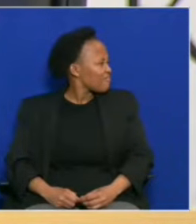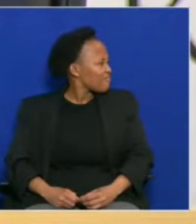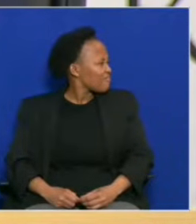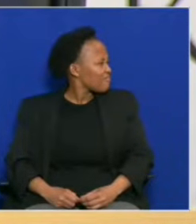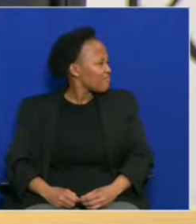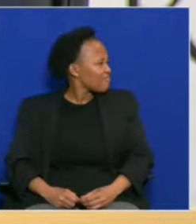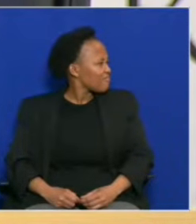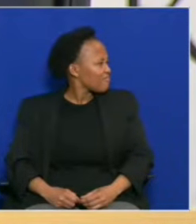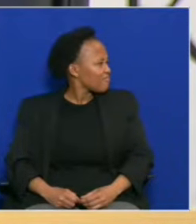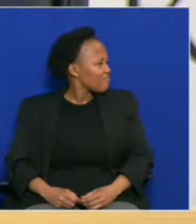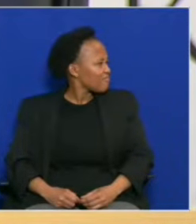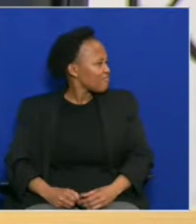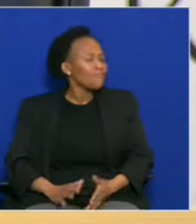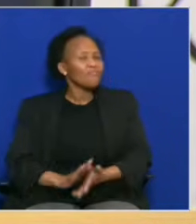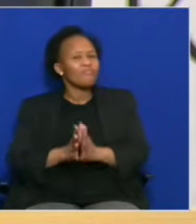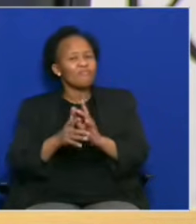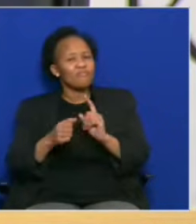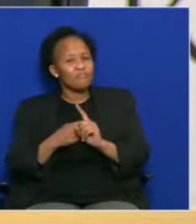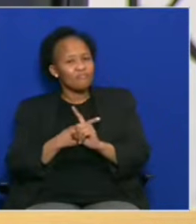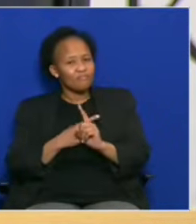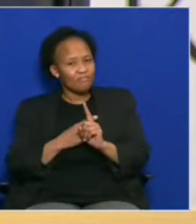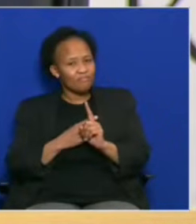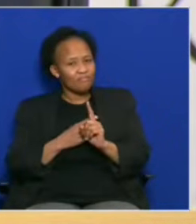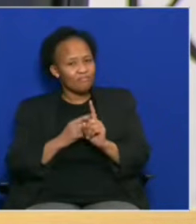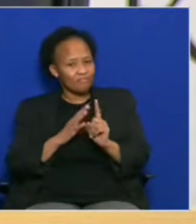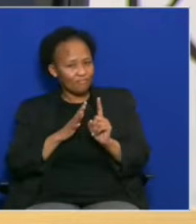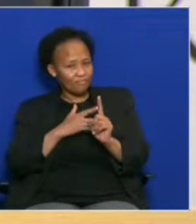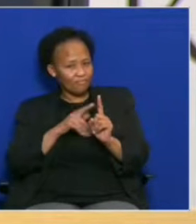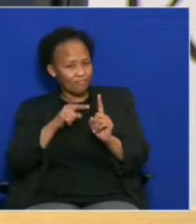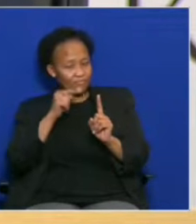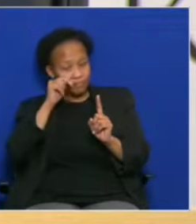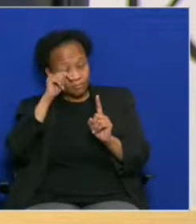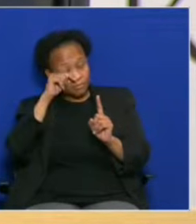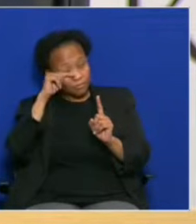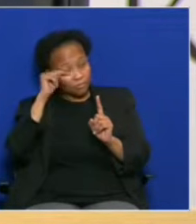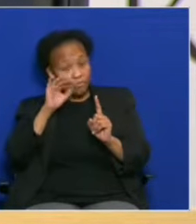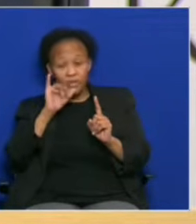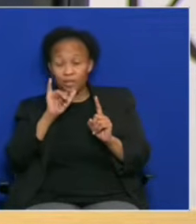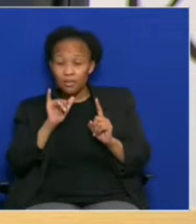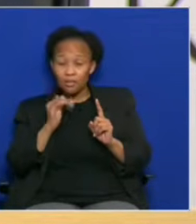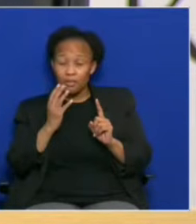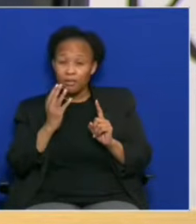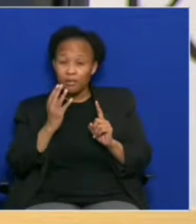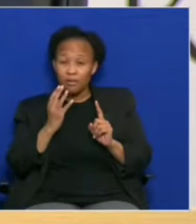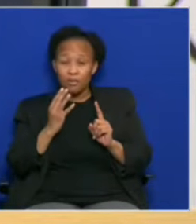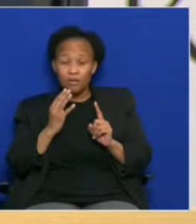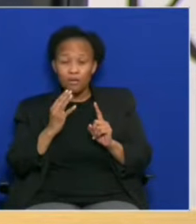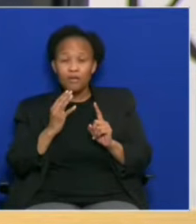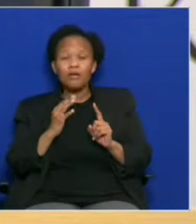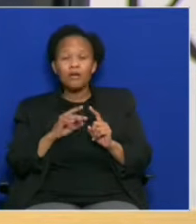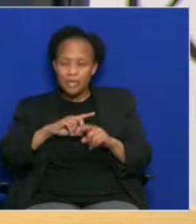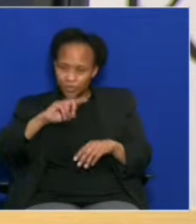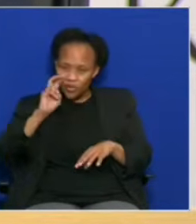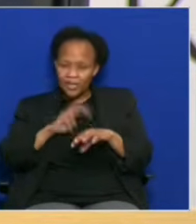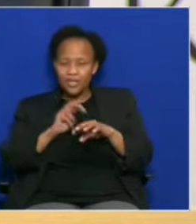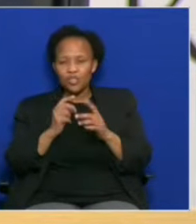what I grasp out of this, in order to get to this here, something had to be done and